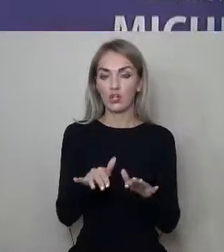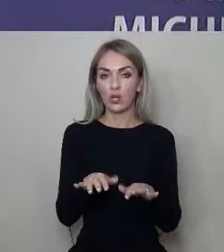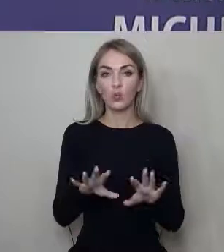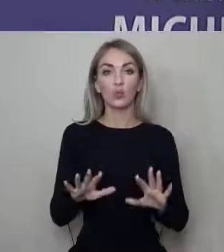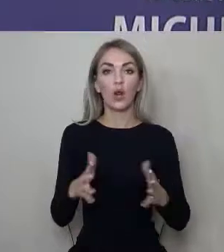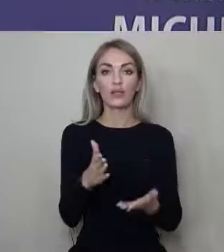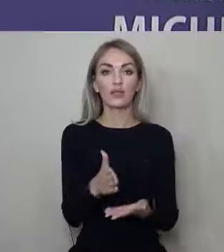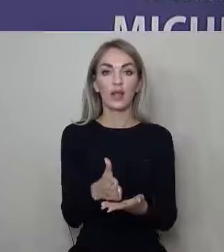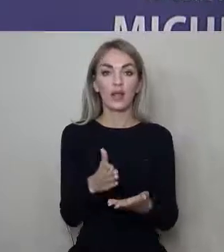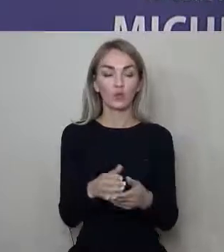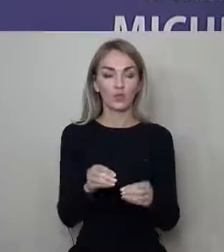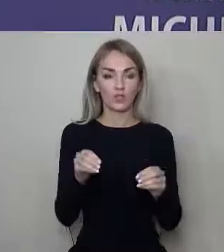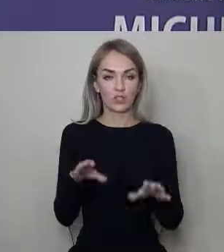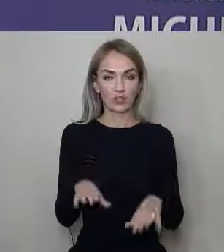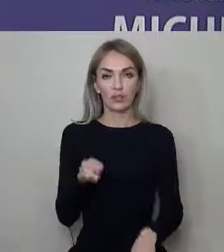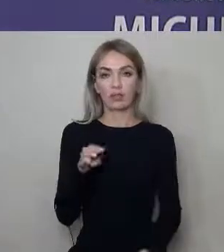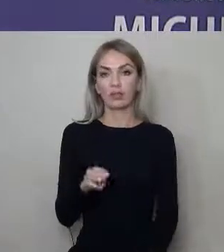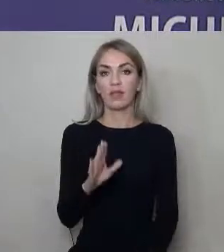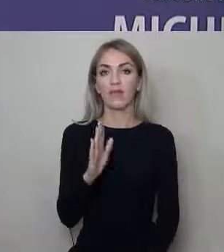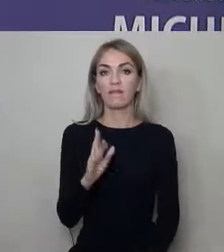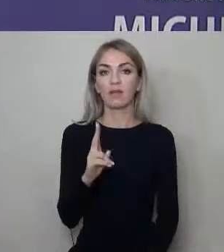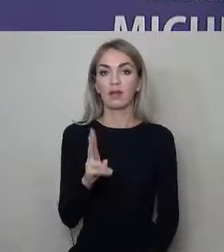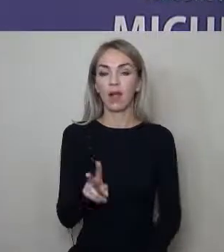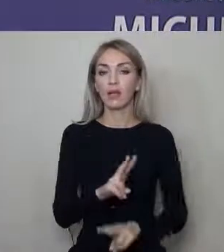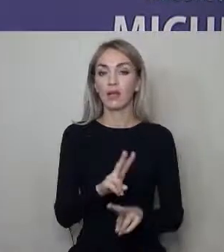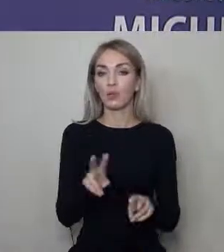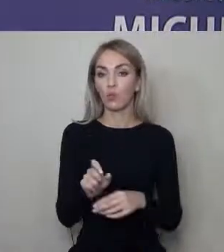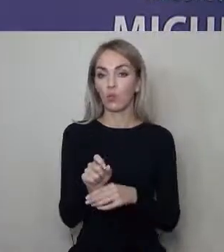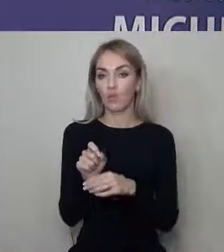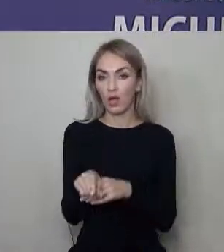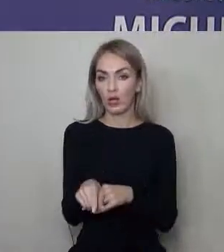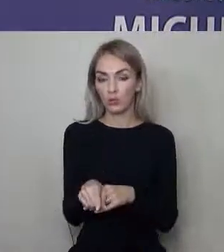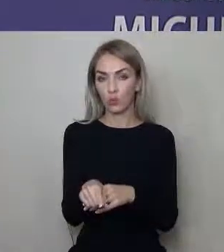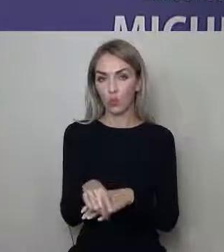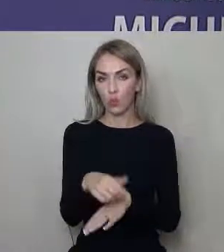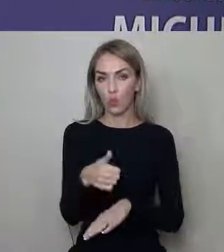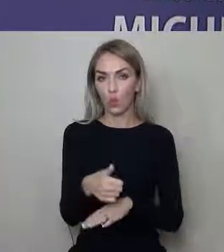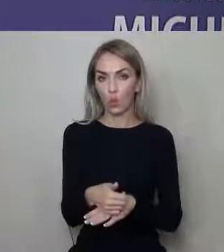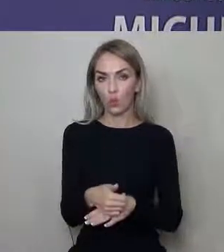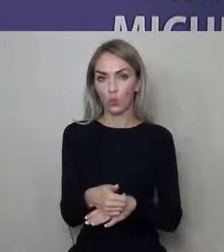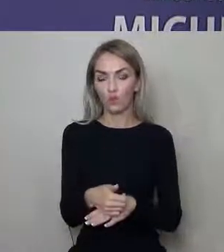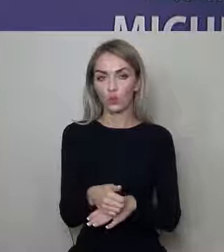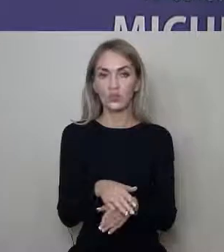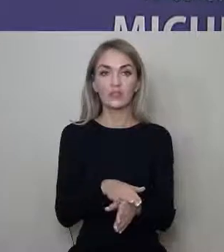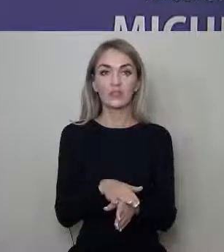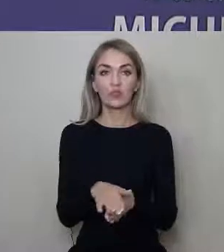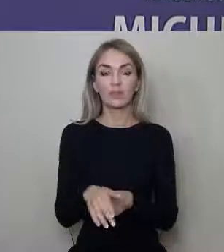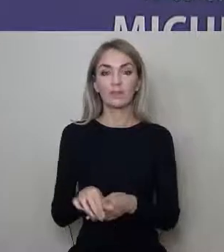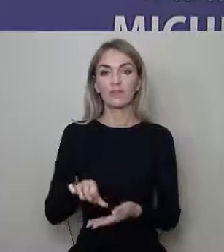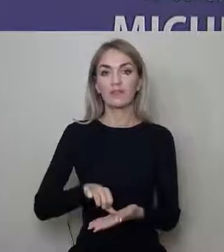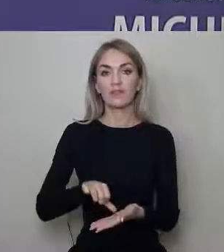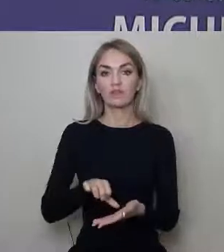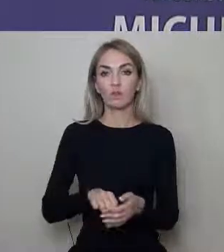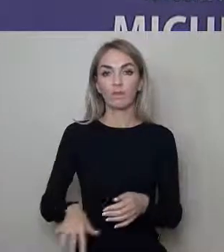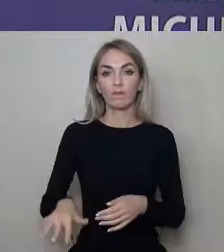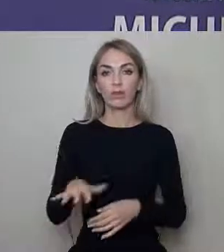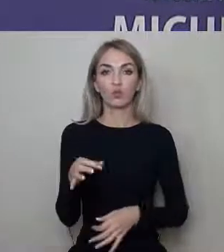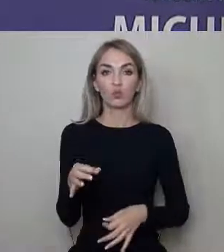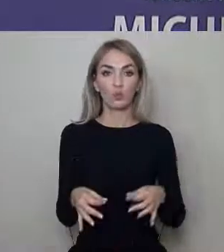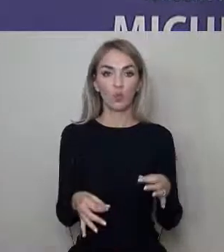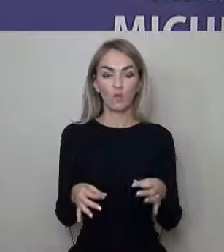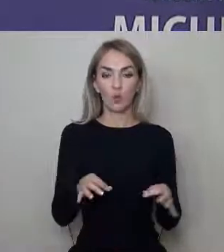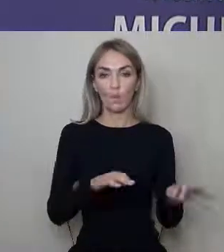the proceedings if there is the decision of the TEC that authorizes the head of the Commission to act